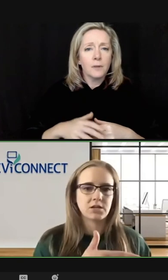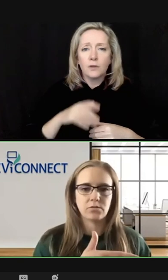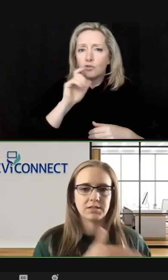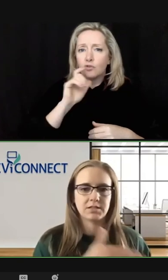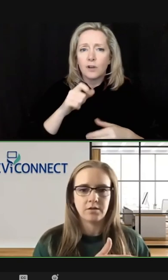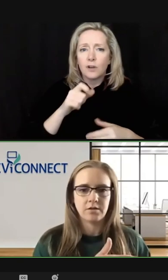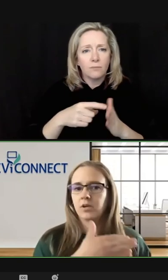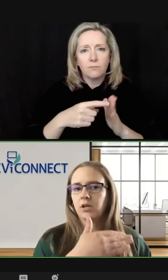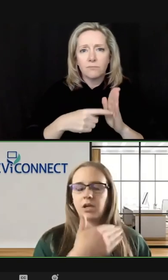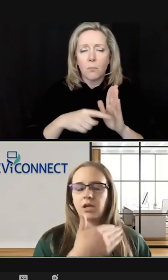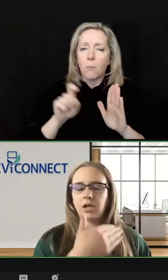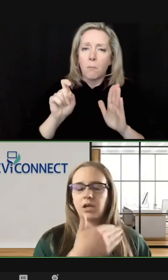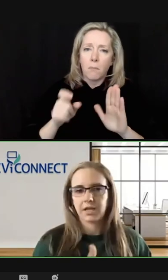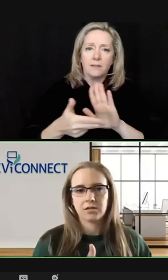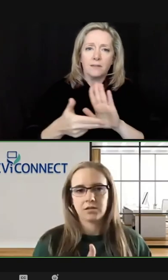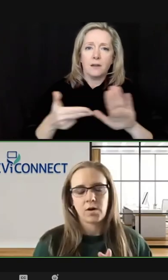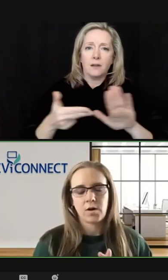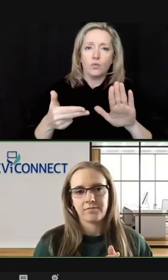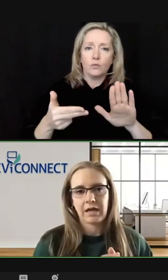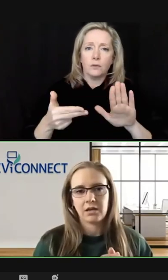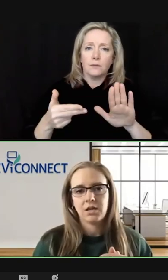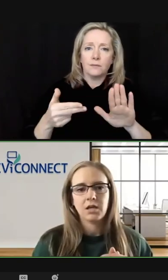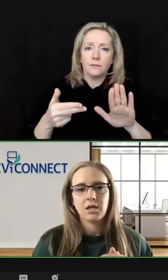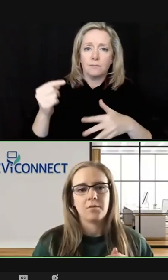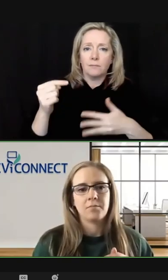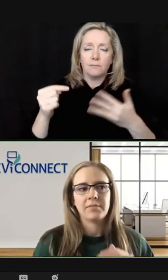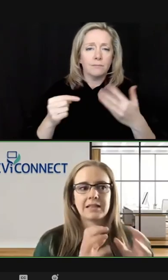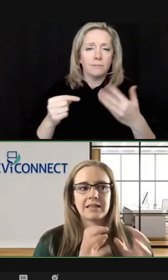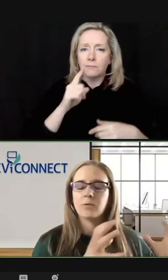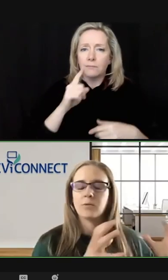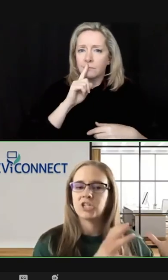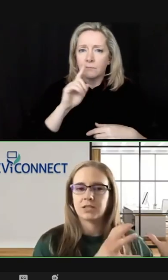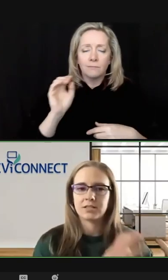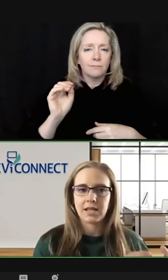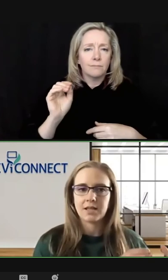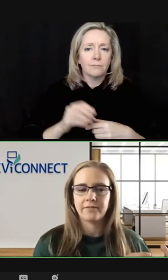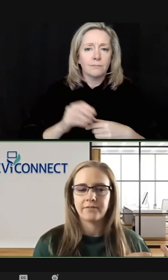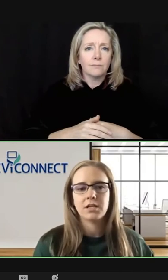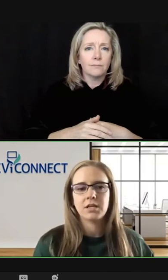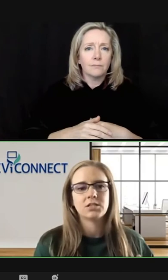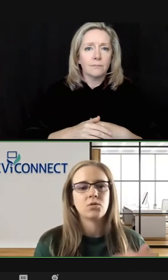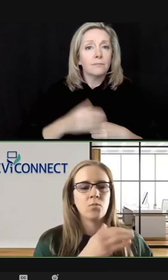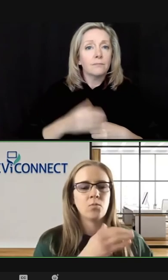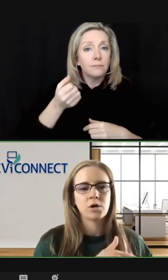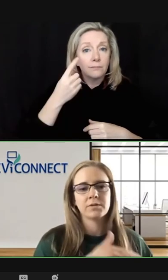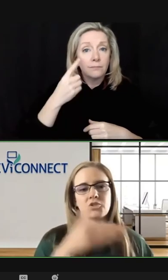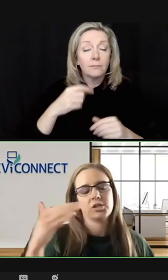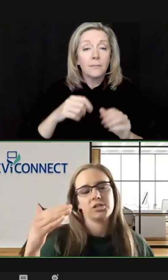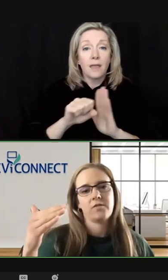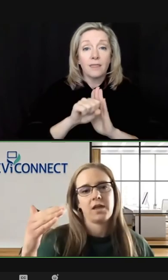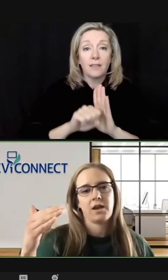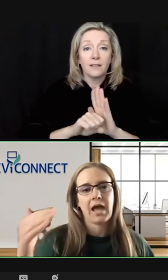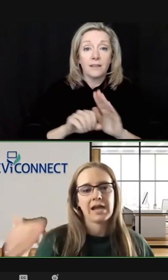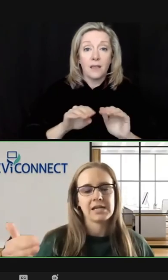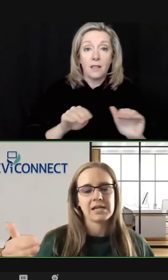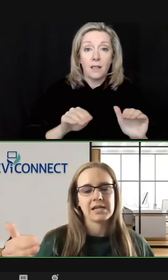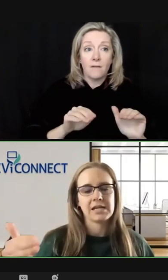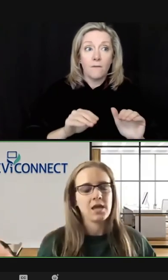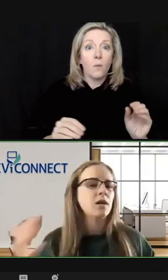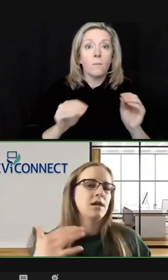a diagnosis of in order to get qualified. That language at the state level is more restrictive